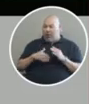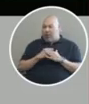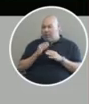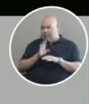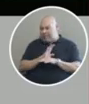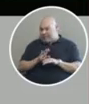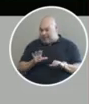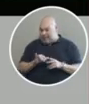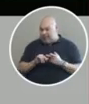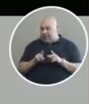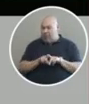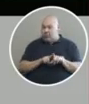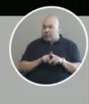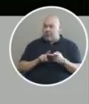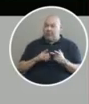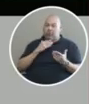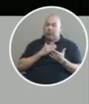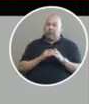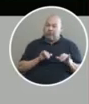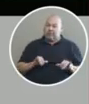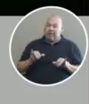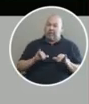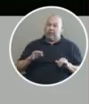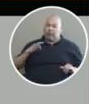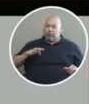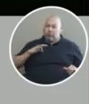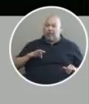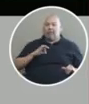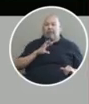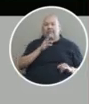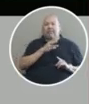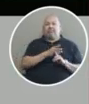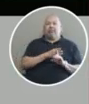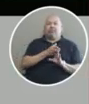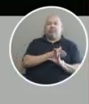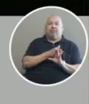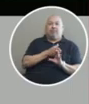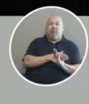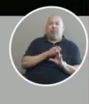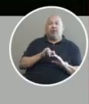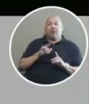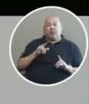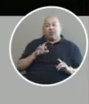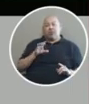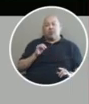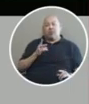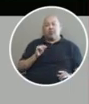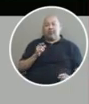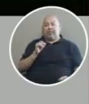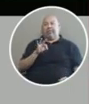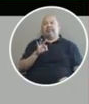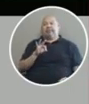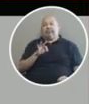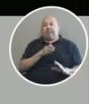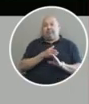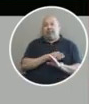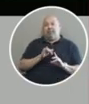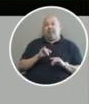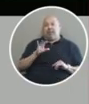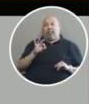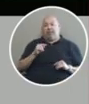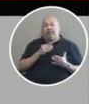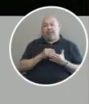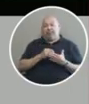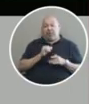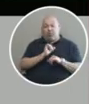business activities. They also must be in good standing with creditors for at least 6 months prior to the COVID-19 outbreak, but Lift Fund will